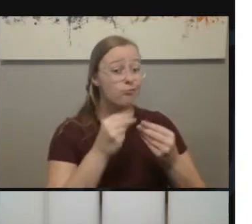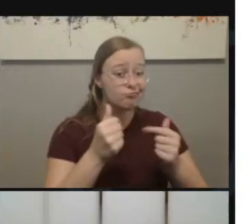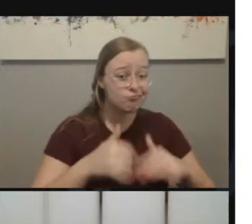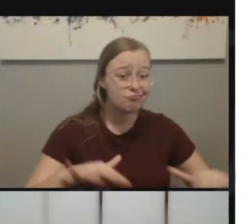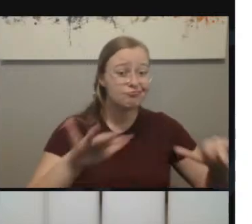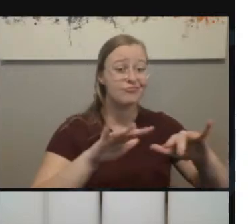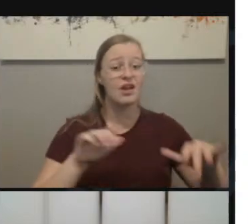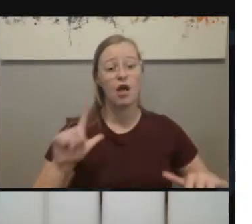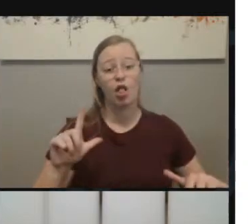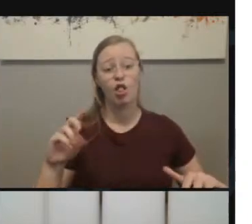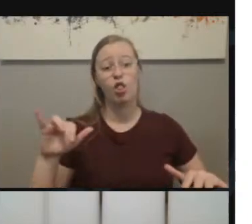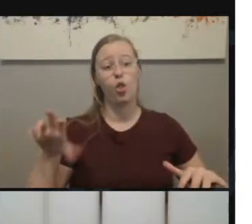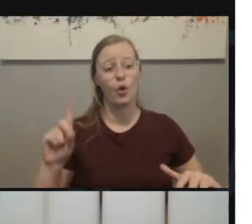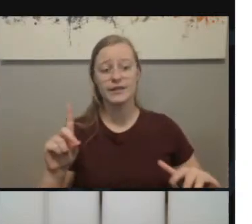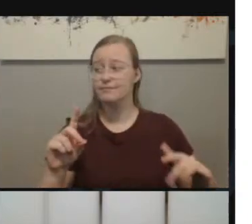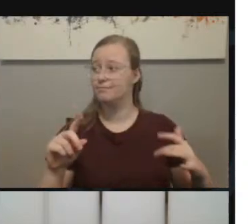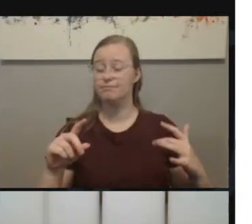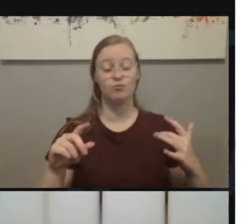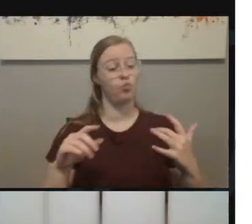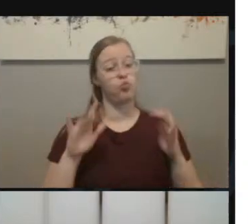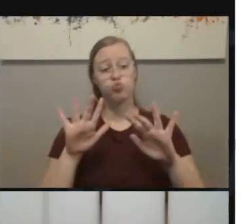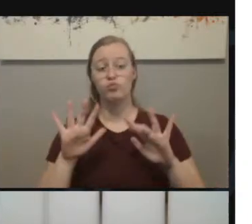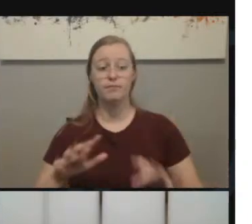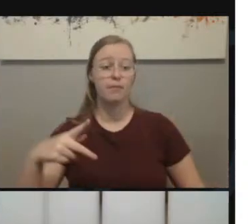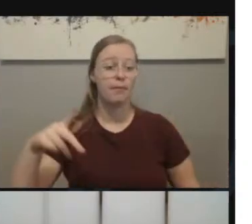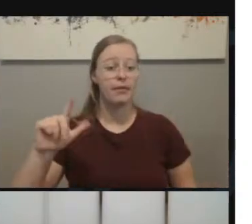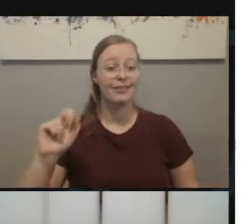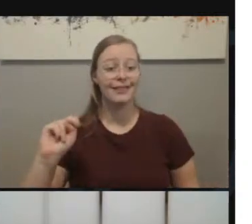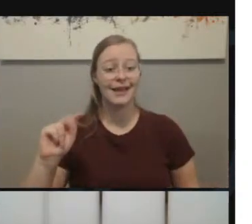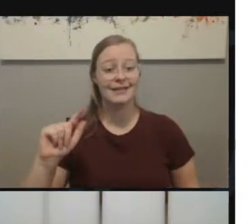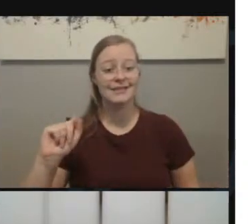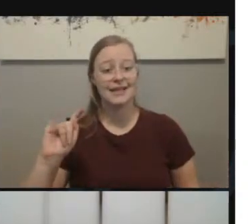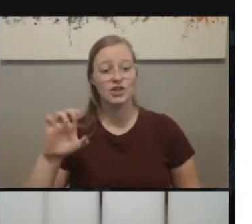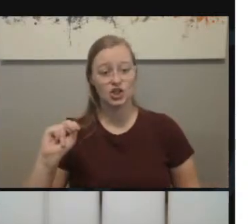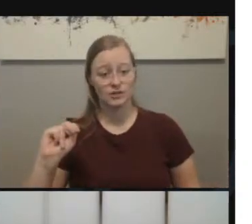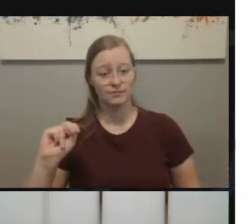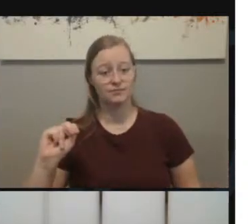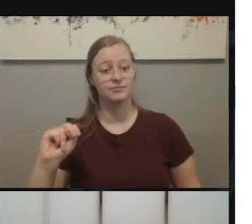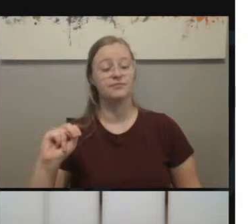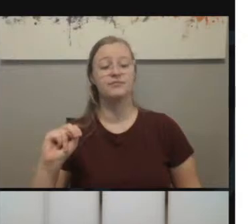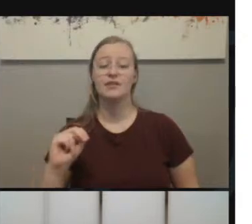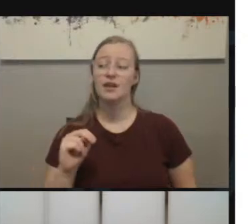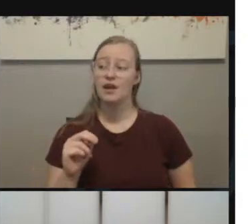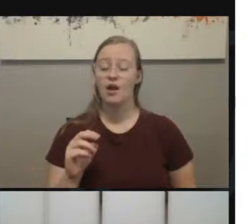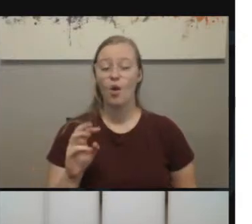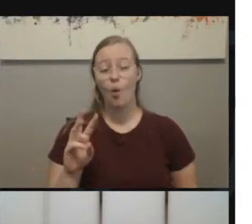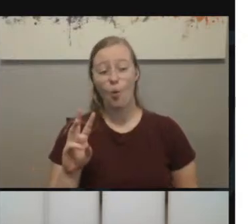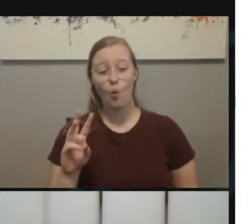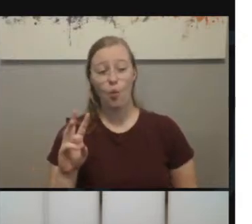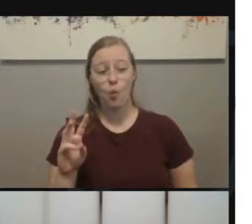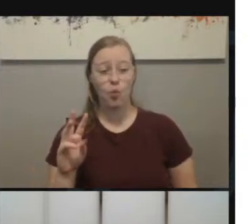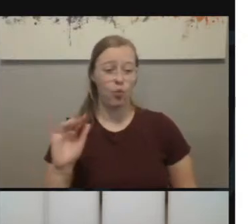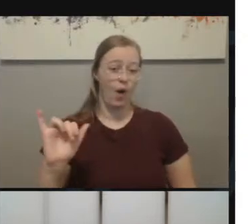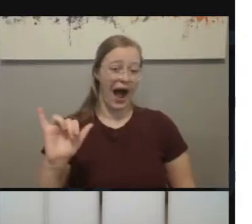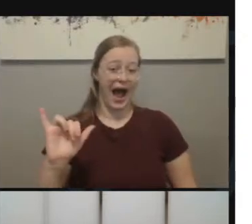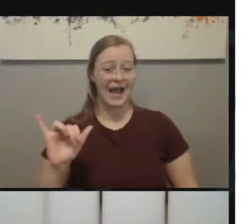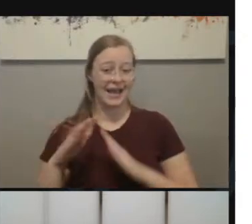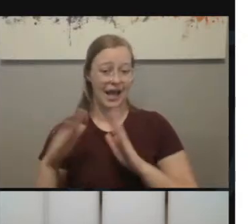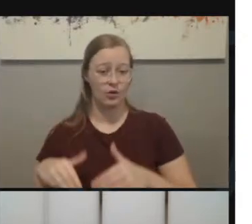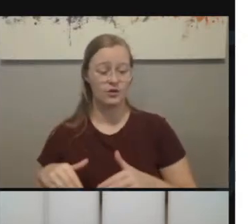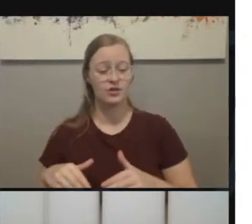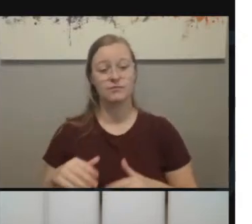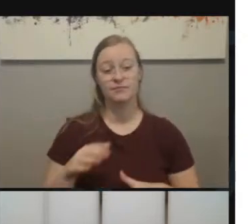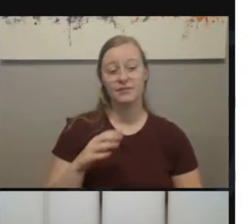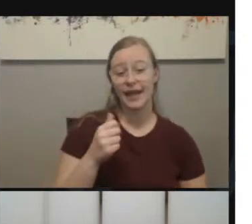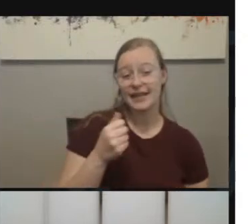Lloyd's greatest plantation, known as the Great House Farm or Y House, between 1824